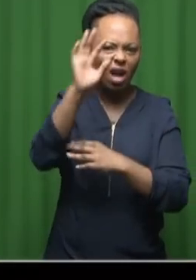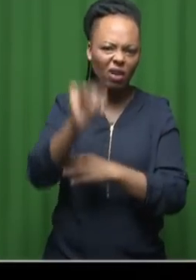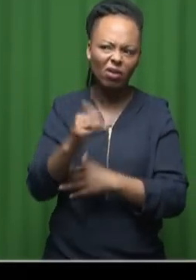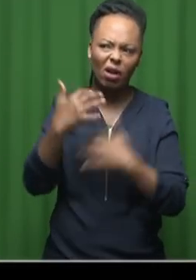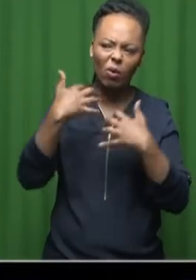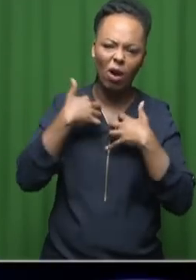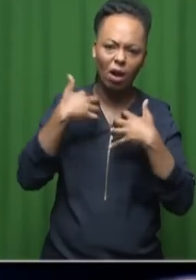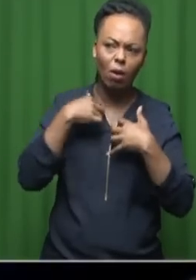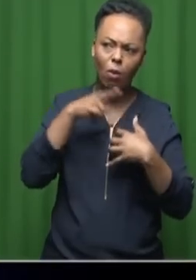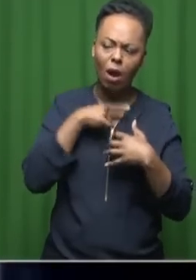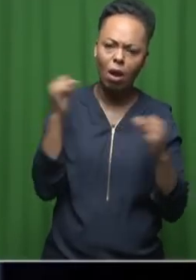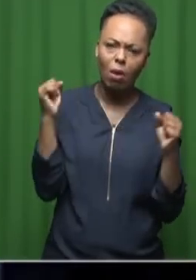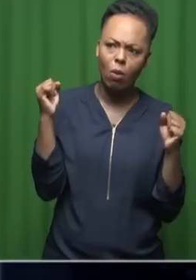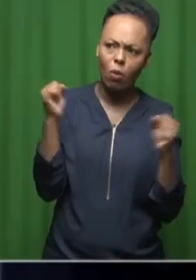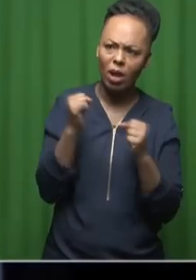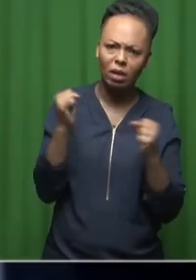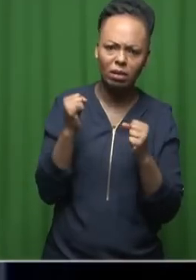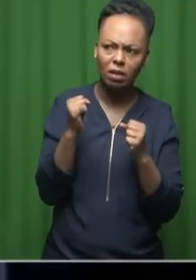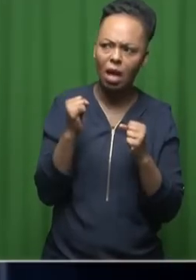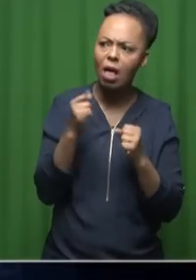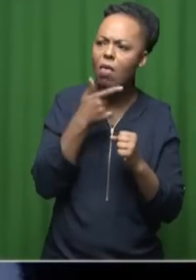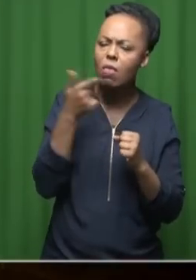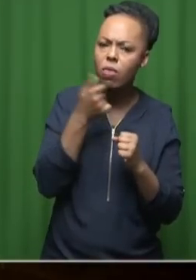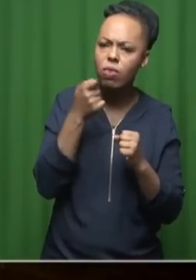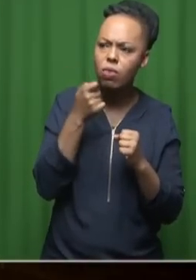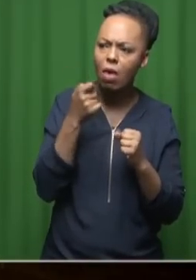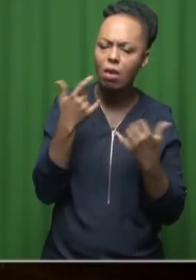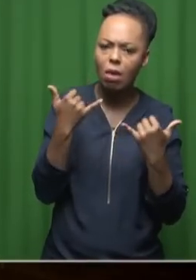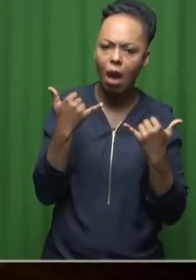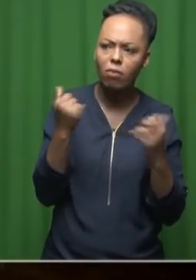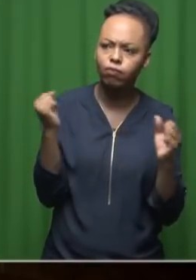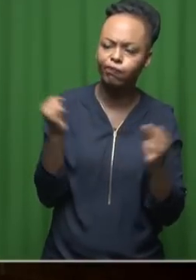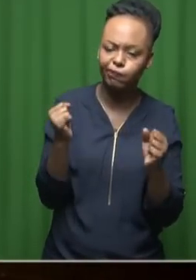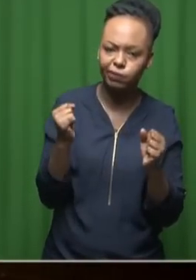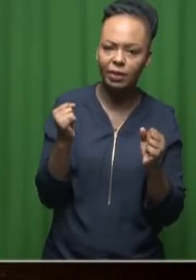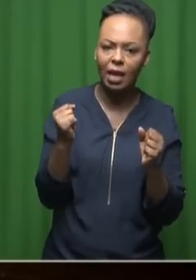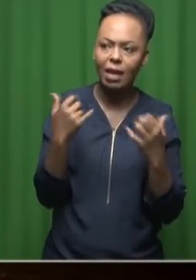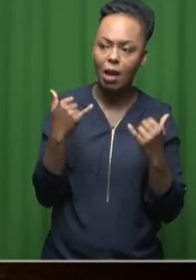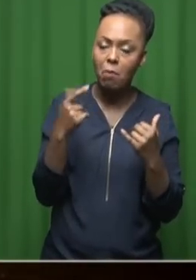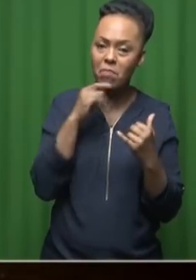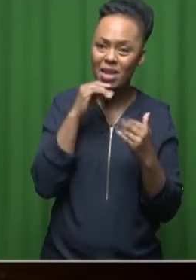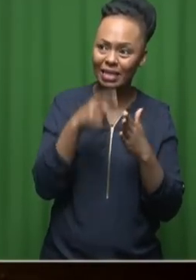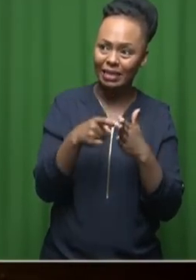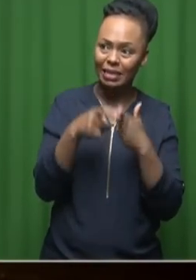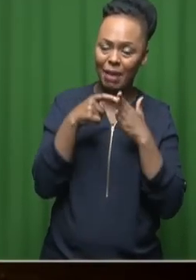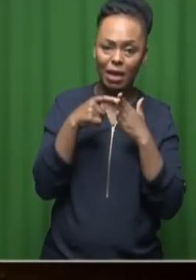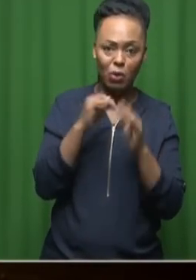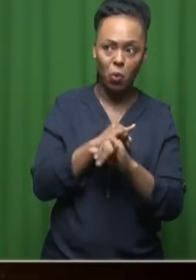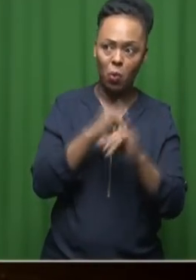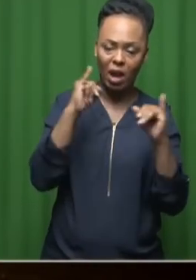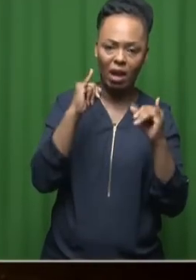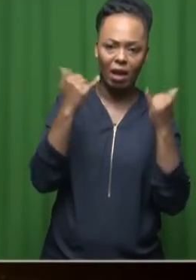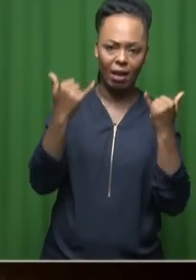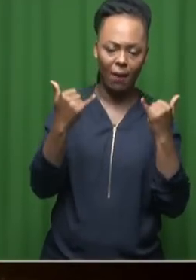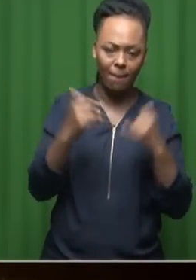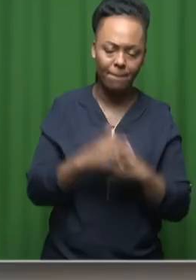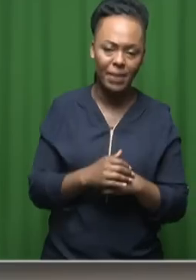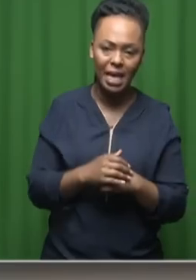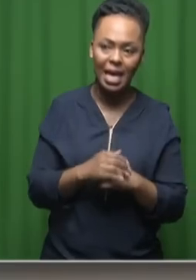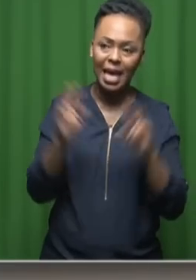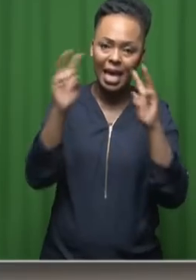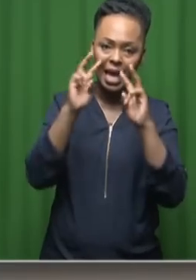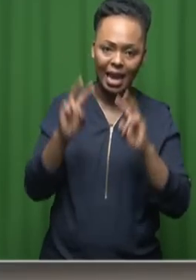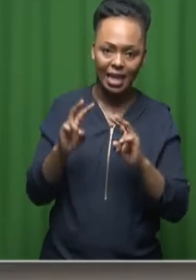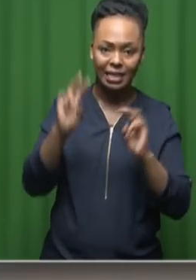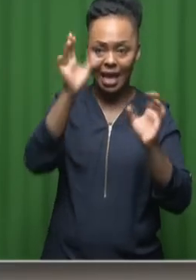as winter is fast approaching and the demand is of course expected to increase. Energy experts are predicting that things